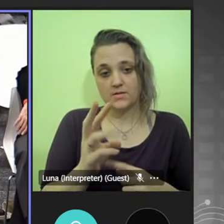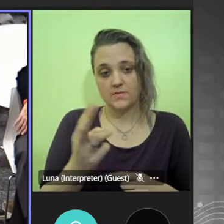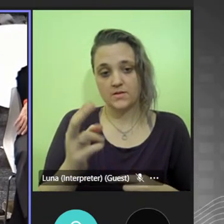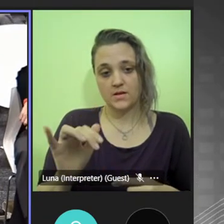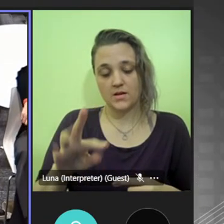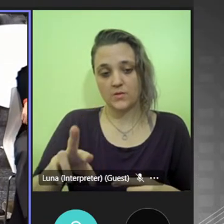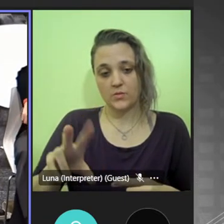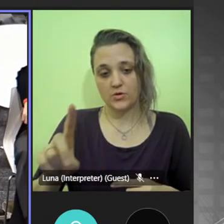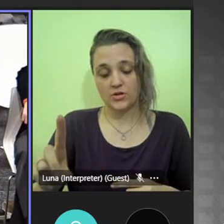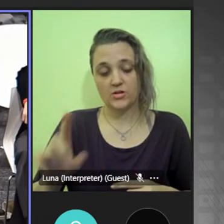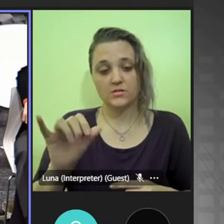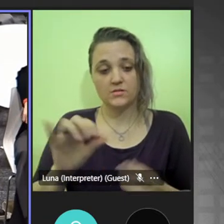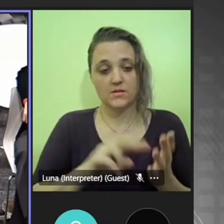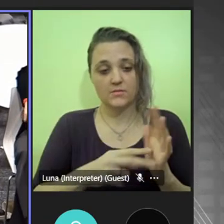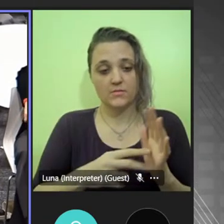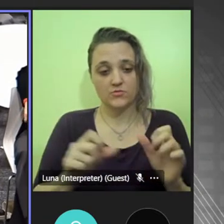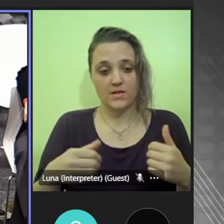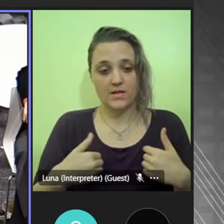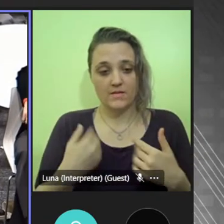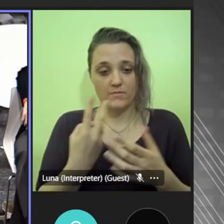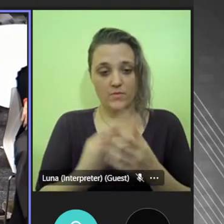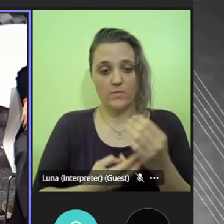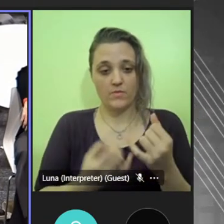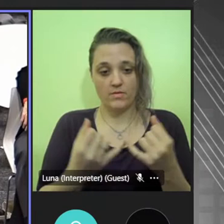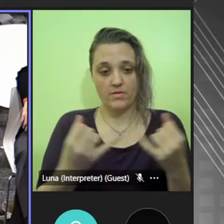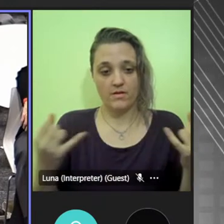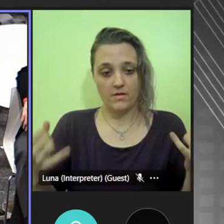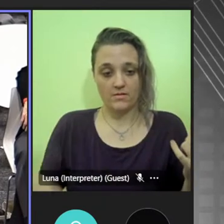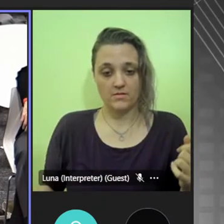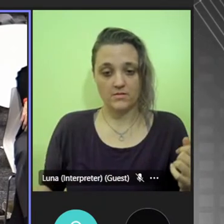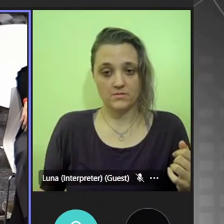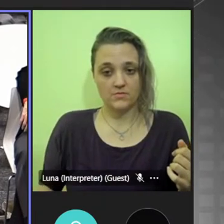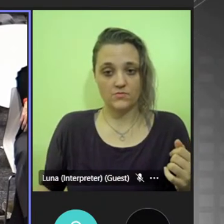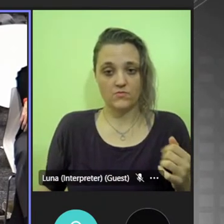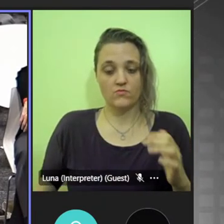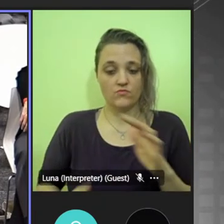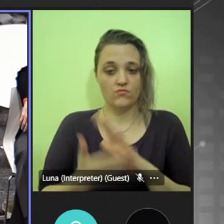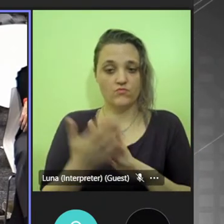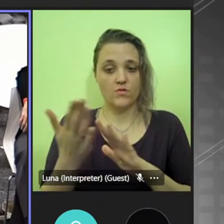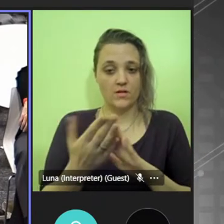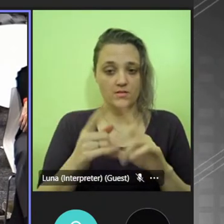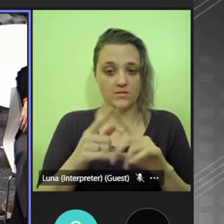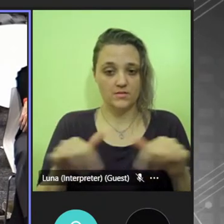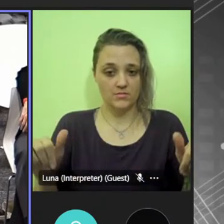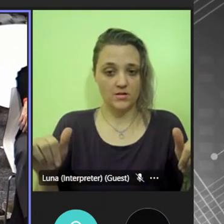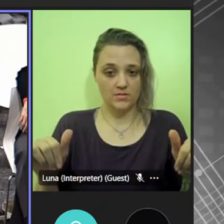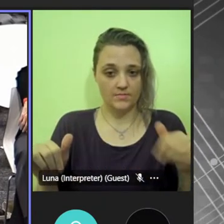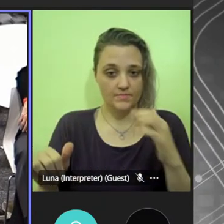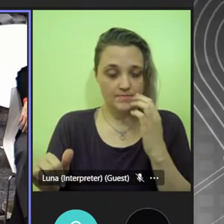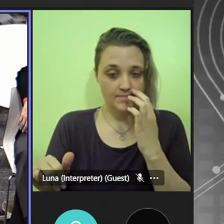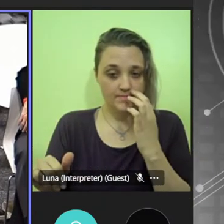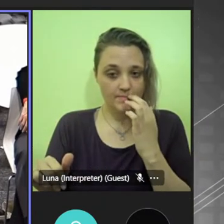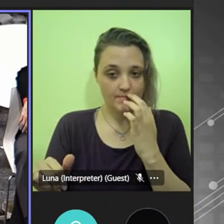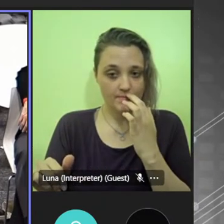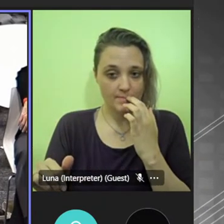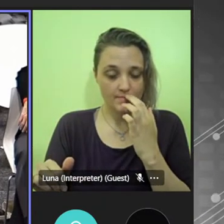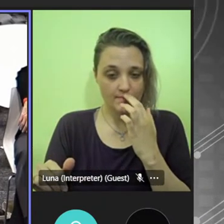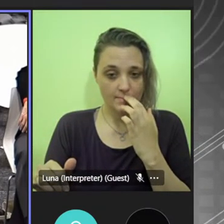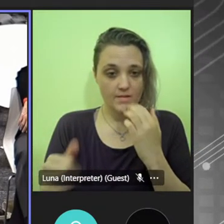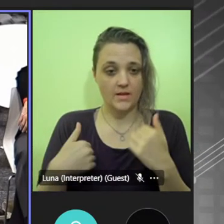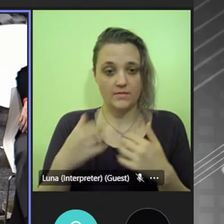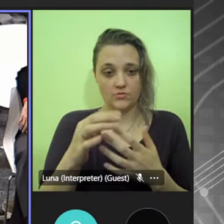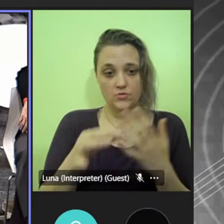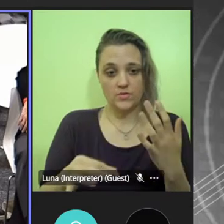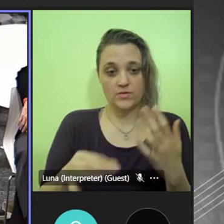Avenue at a six-man Haywood that way you can have both both lines running at the same time you can have a choice either